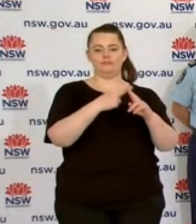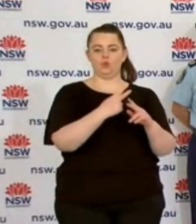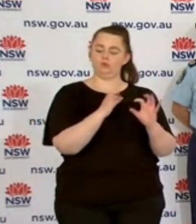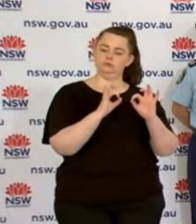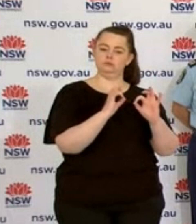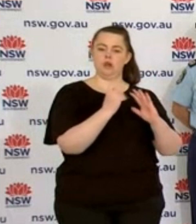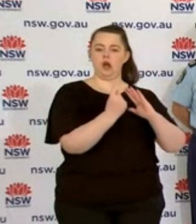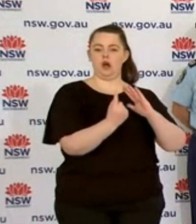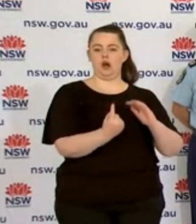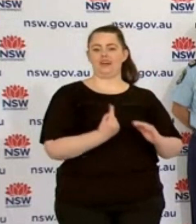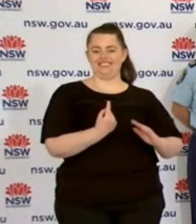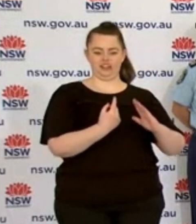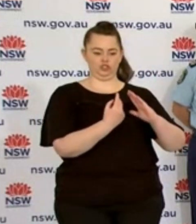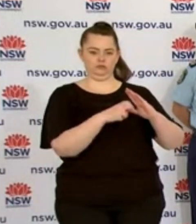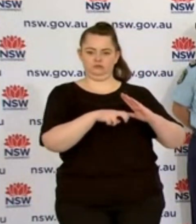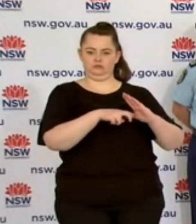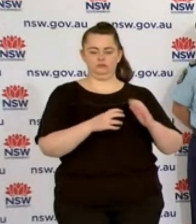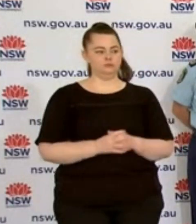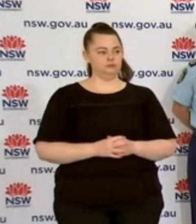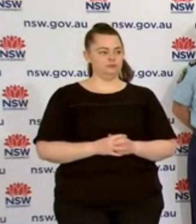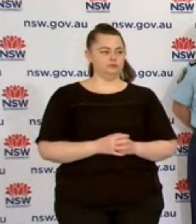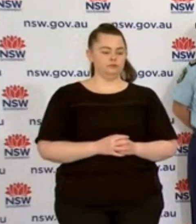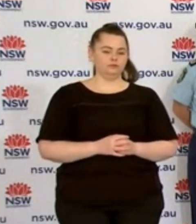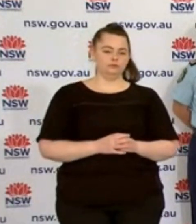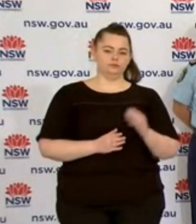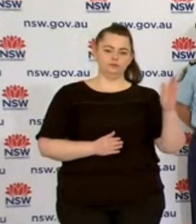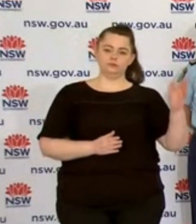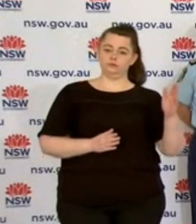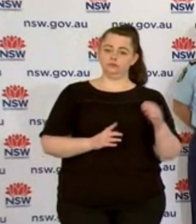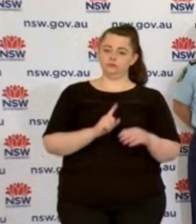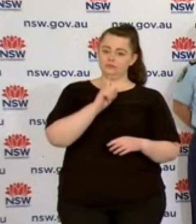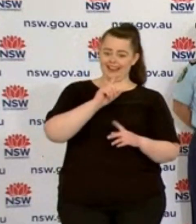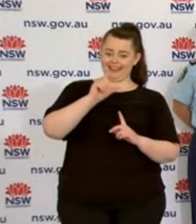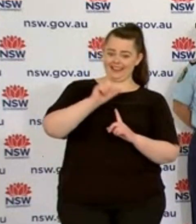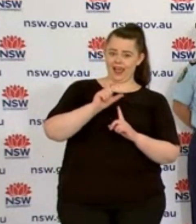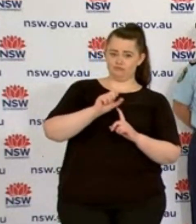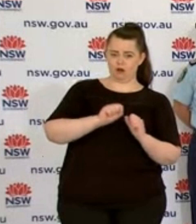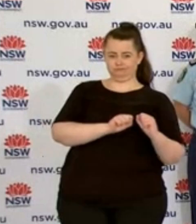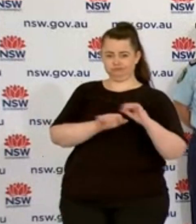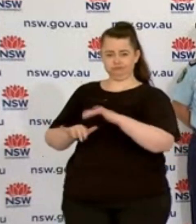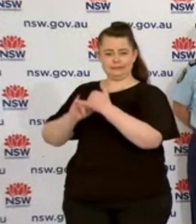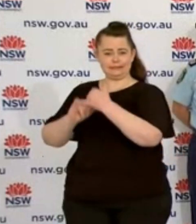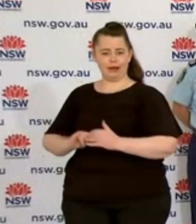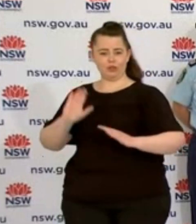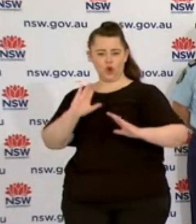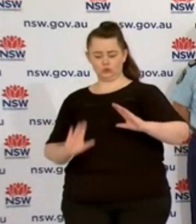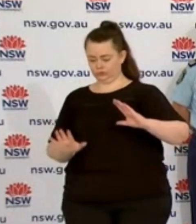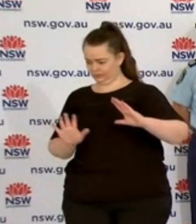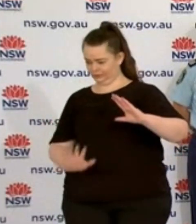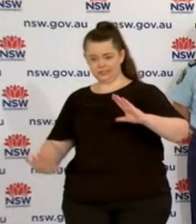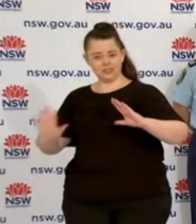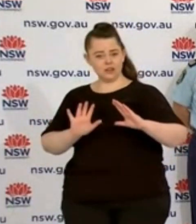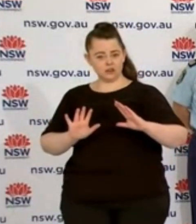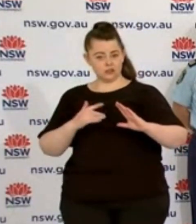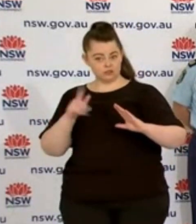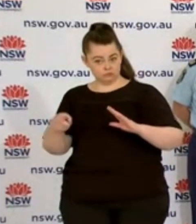The people moving from Canberra to the south coast, have you seen any evidence of cases or detections on the south coast to indicate there may be an issue there? We